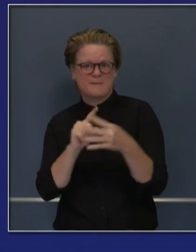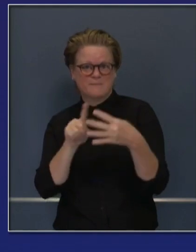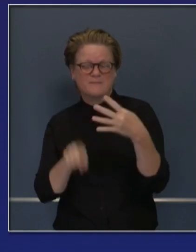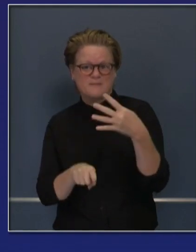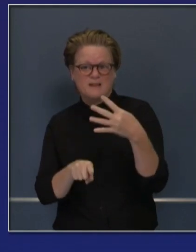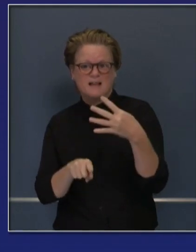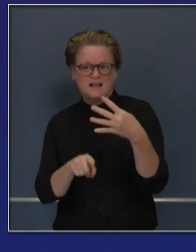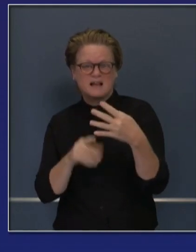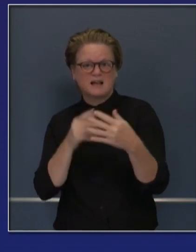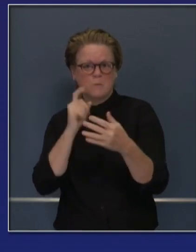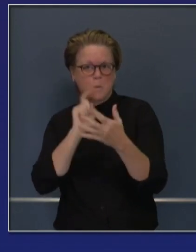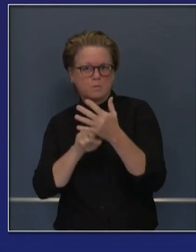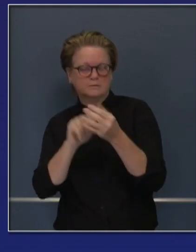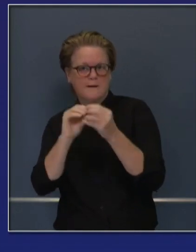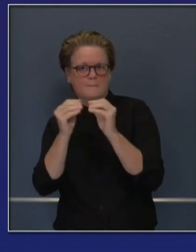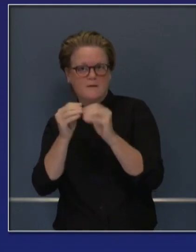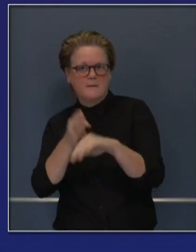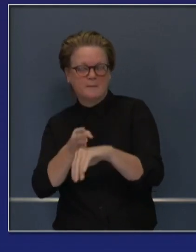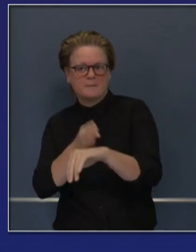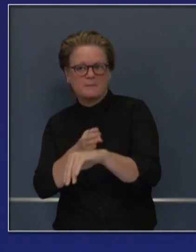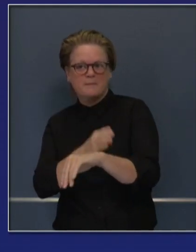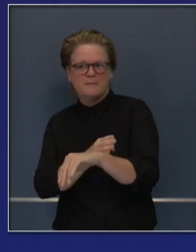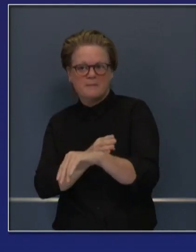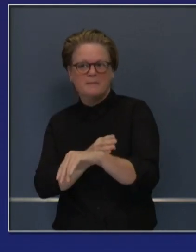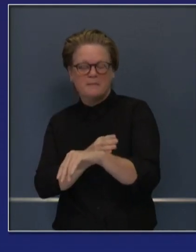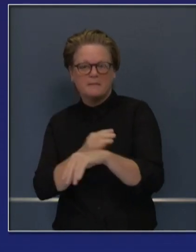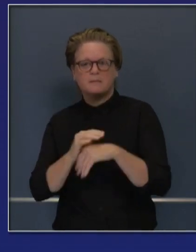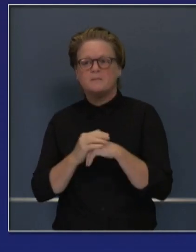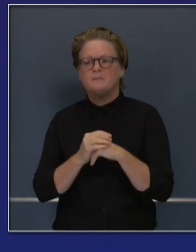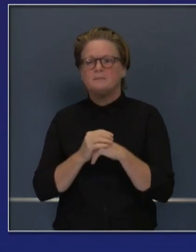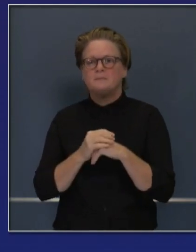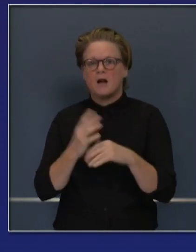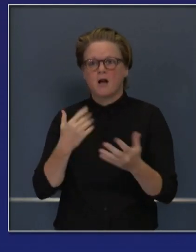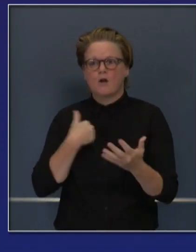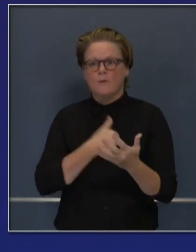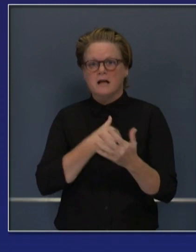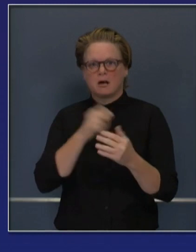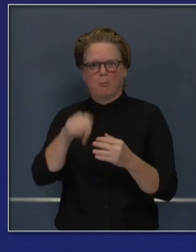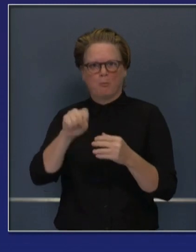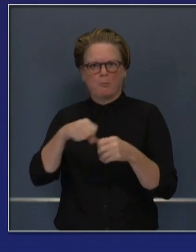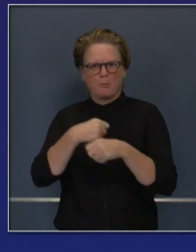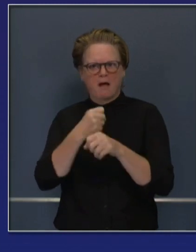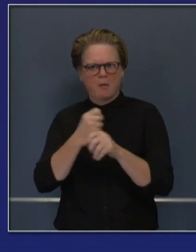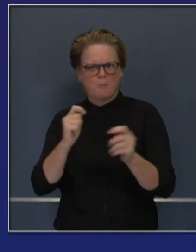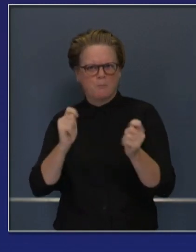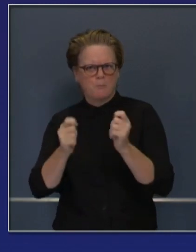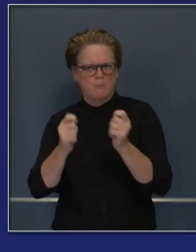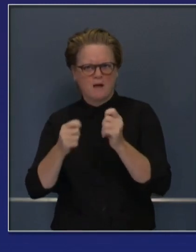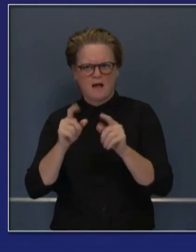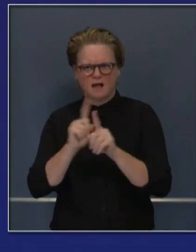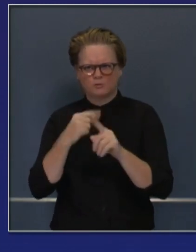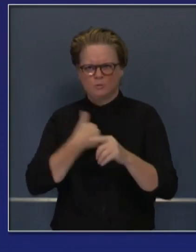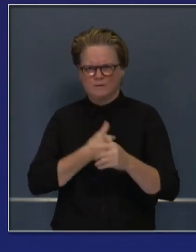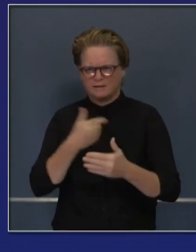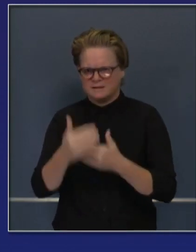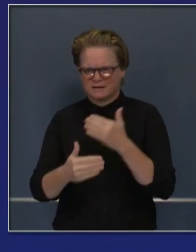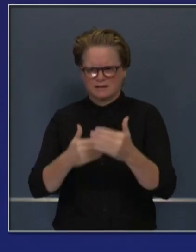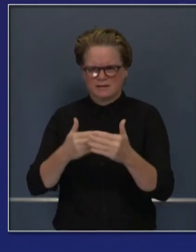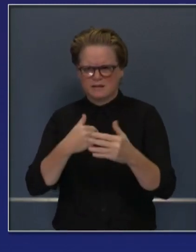made tremendous progress moving forward in modifying our status, meaning providing more